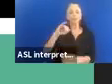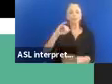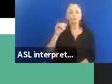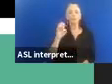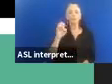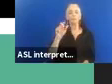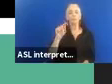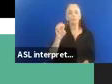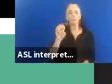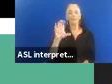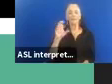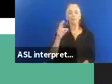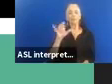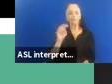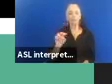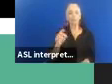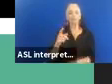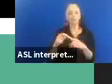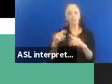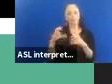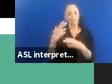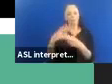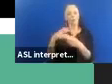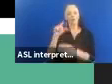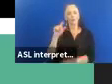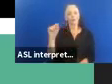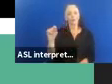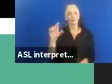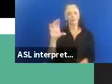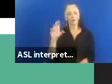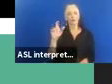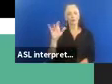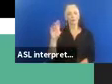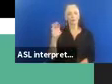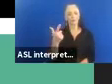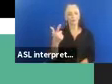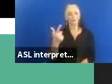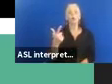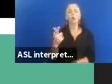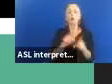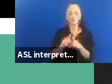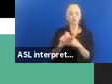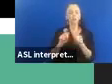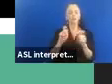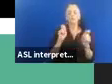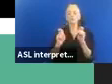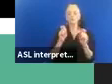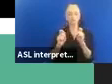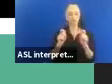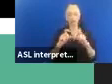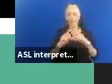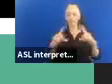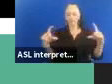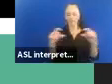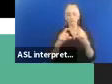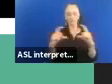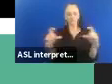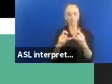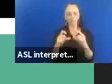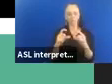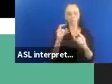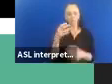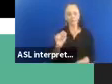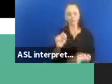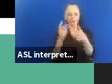you're watching in Zoom, there's a closed caption icon in your Zoom controls. You can change the size of the text using the instructions here. You click